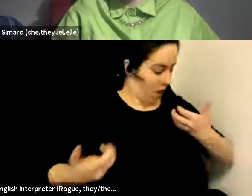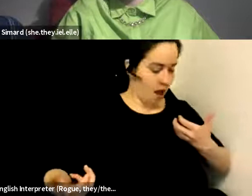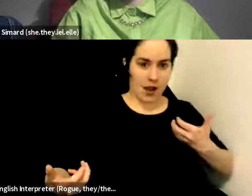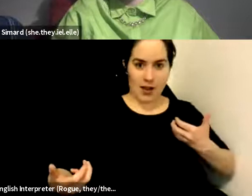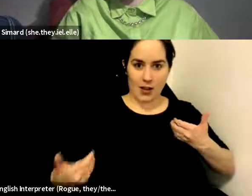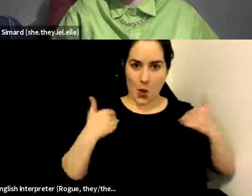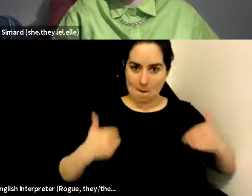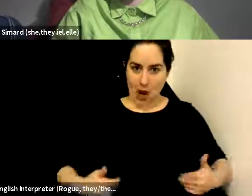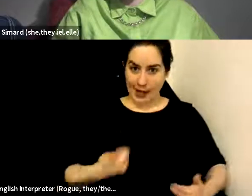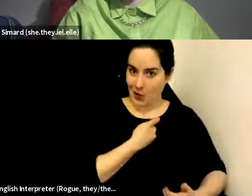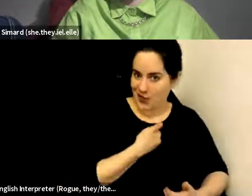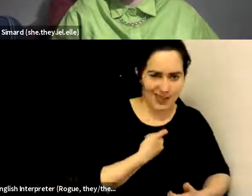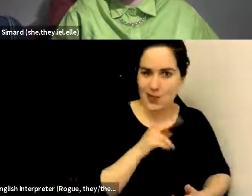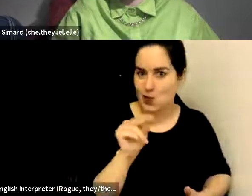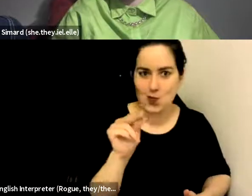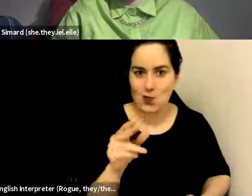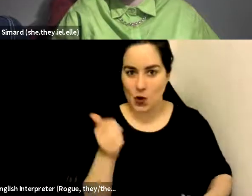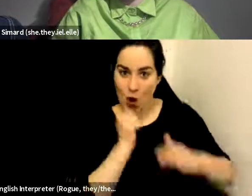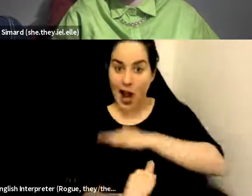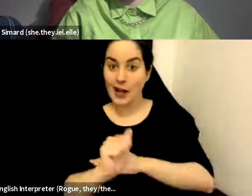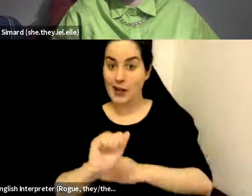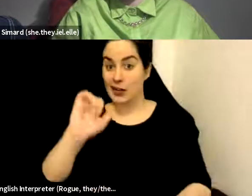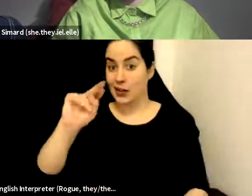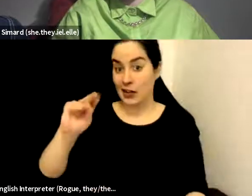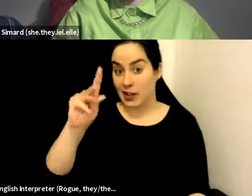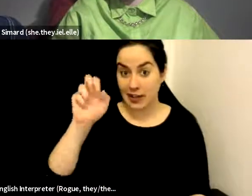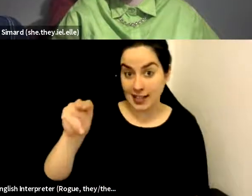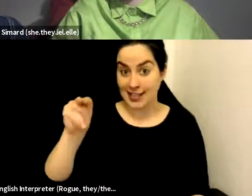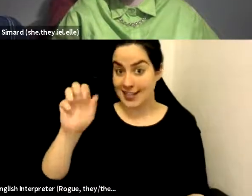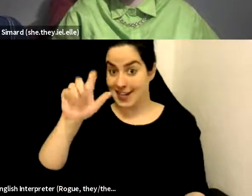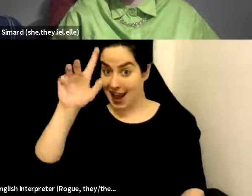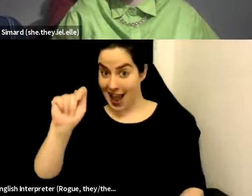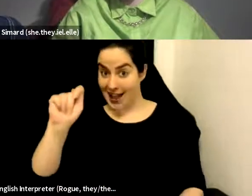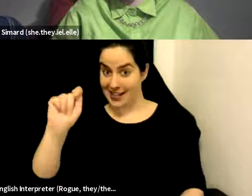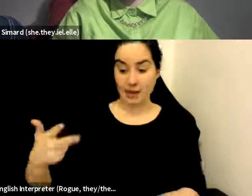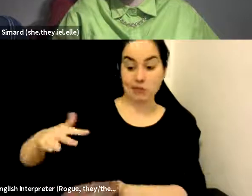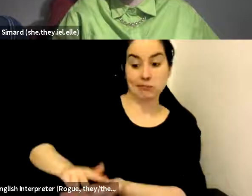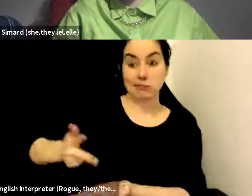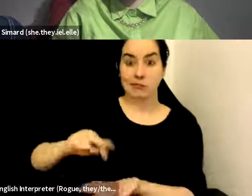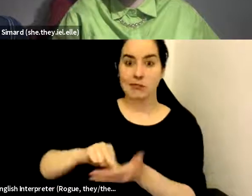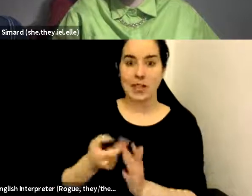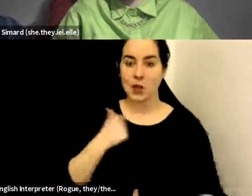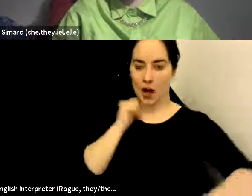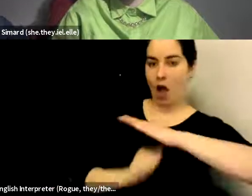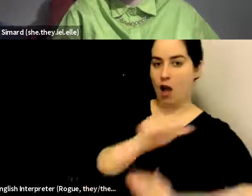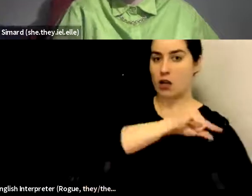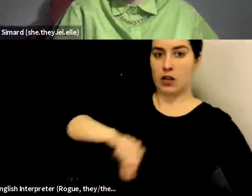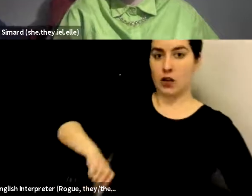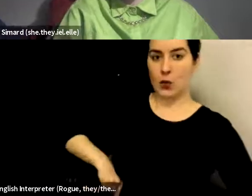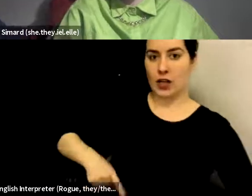you know, and under the Indian Act, we're still the Queen's Indians, you know, like we still belong to